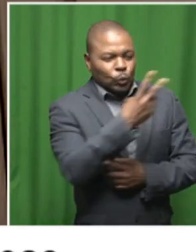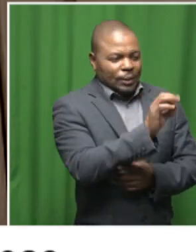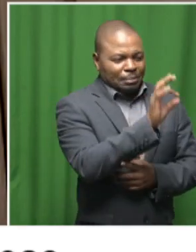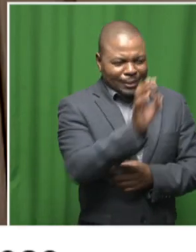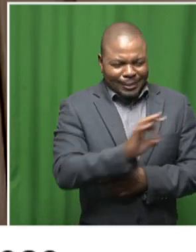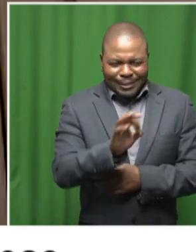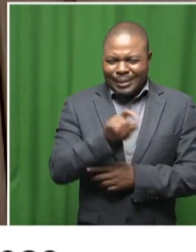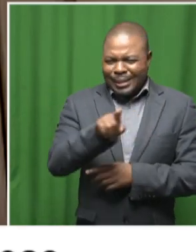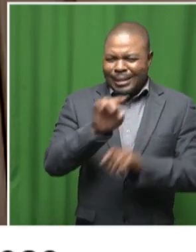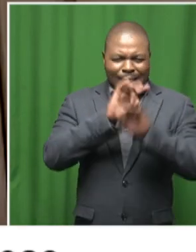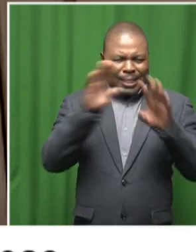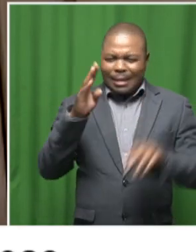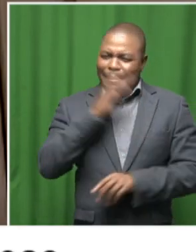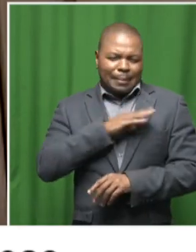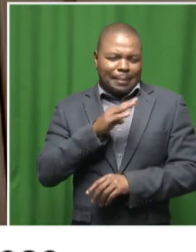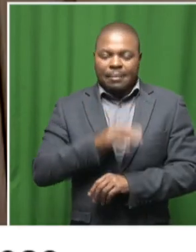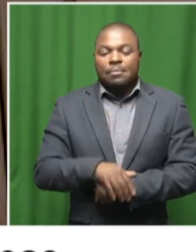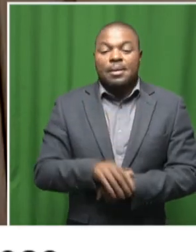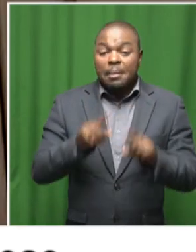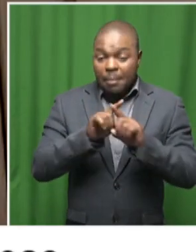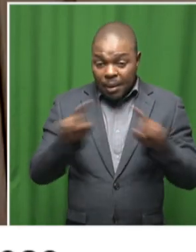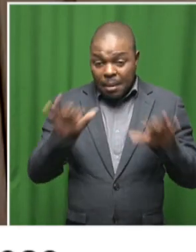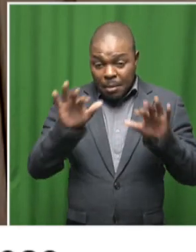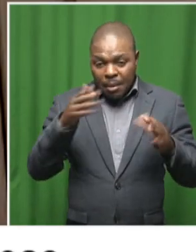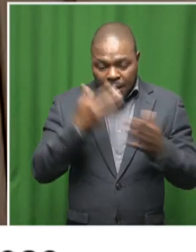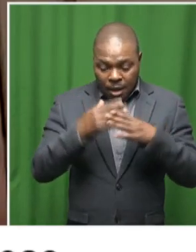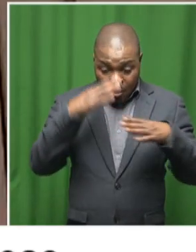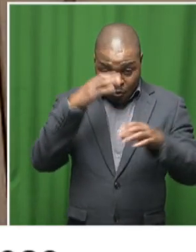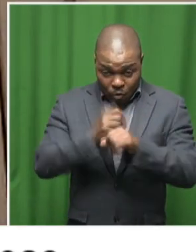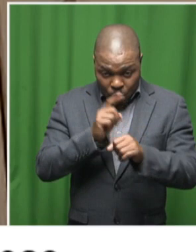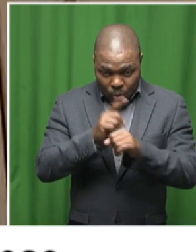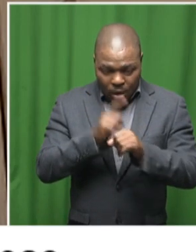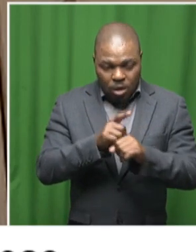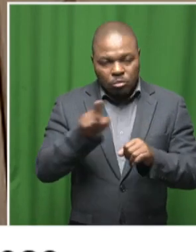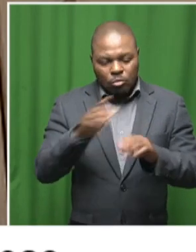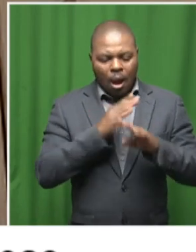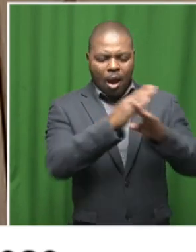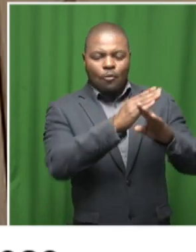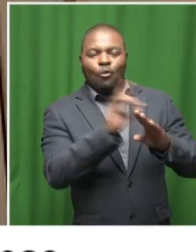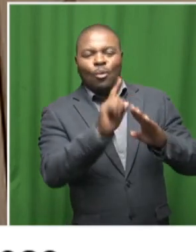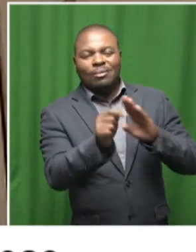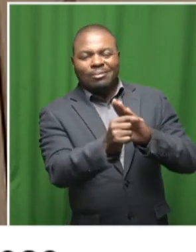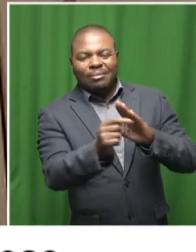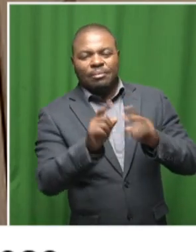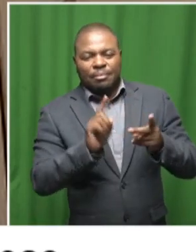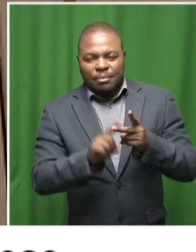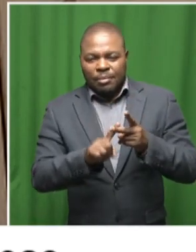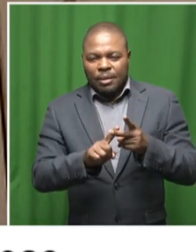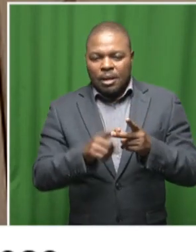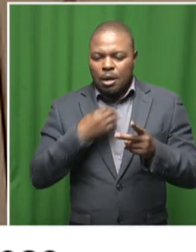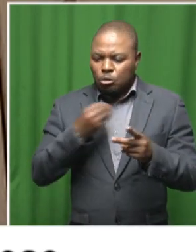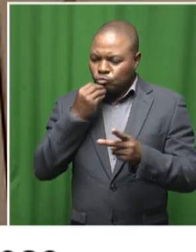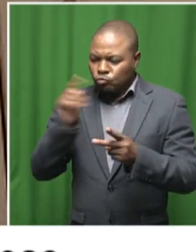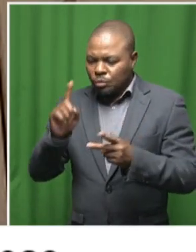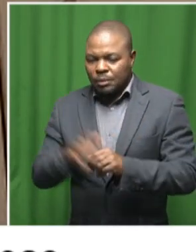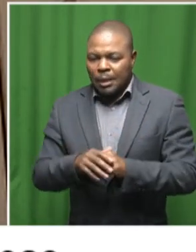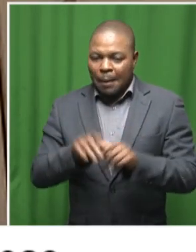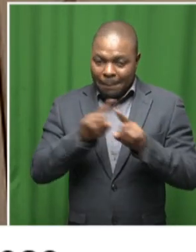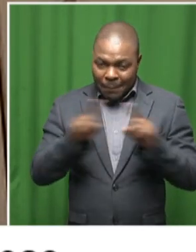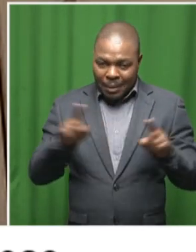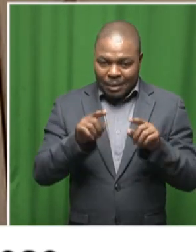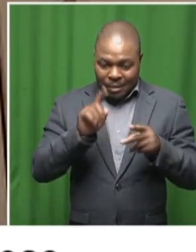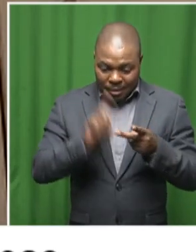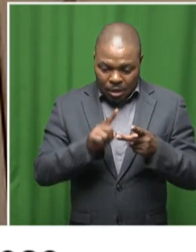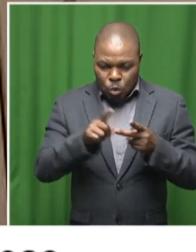doesn't really clarify what we're talking about. But people can focus on what to avoid and what to entertain, and in practicality, what